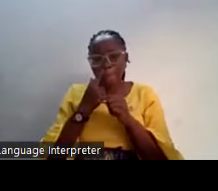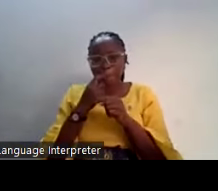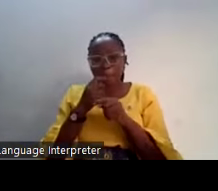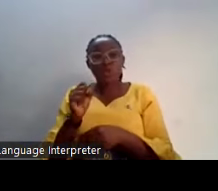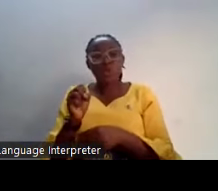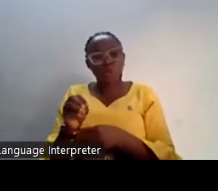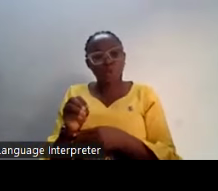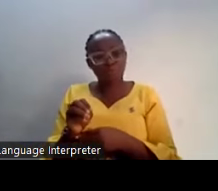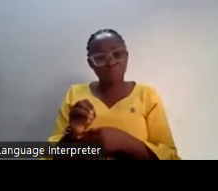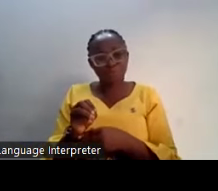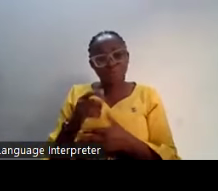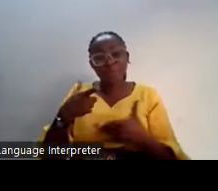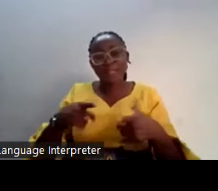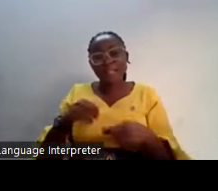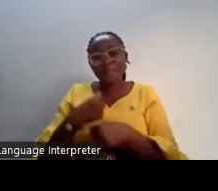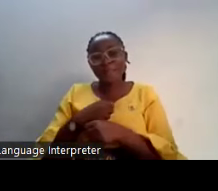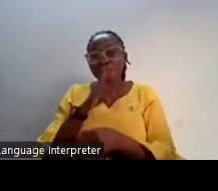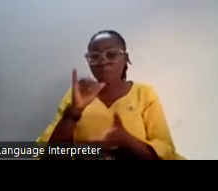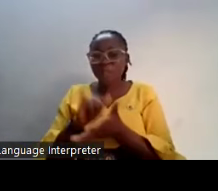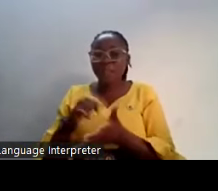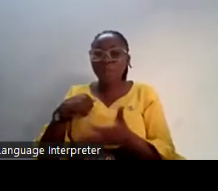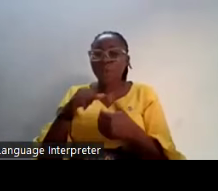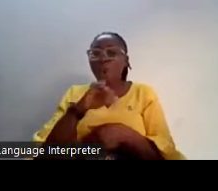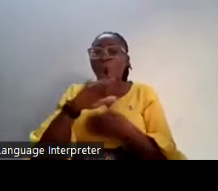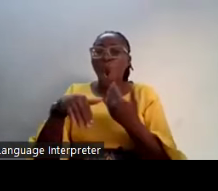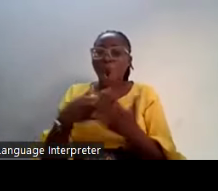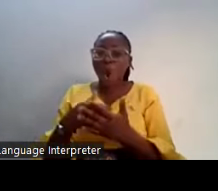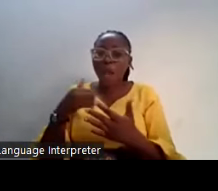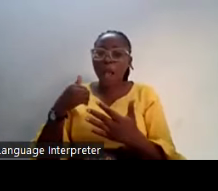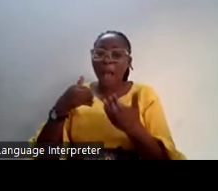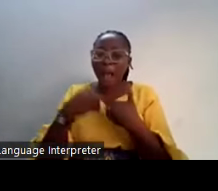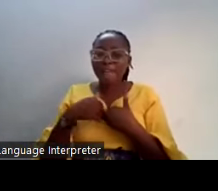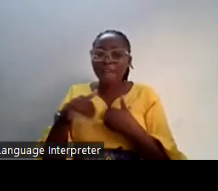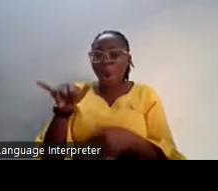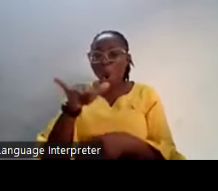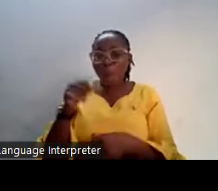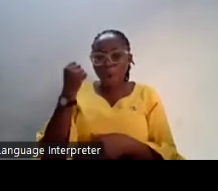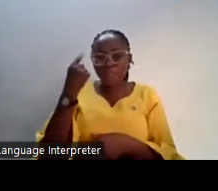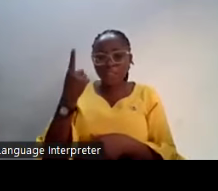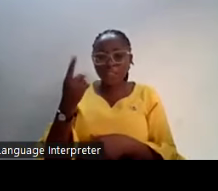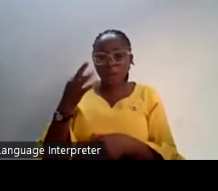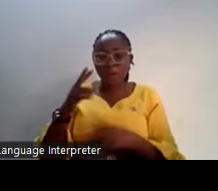So let's make sure that we all have a common understanding of assessment.